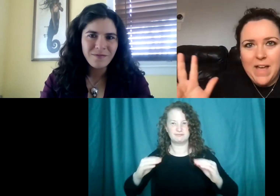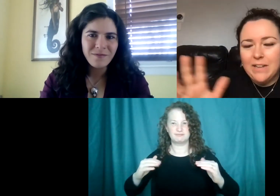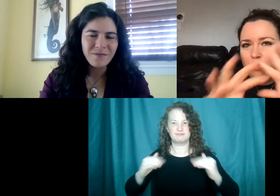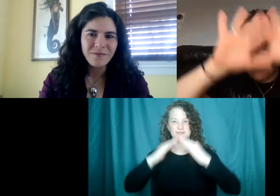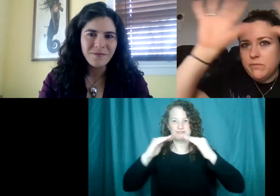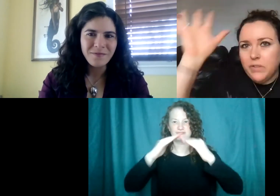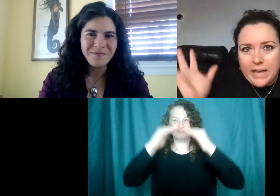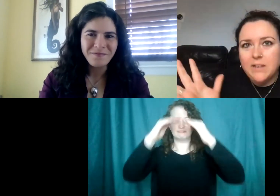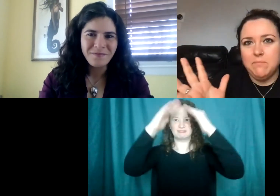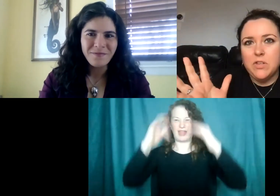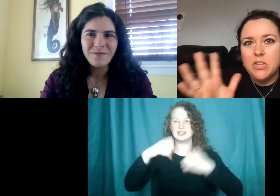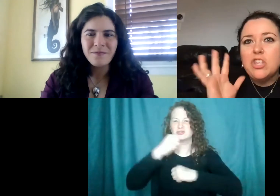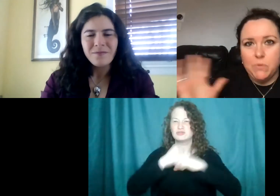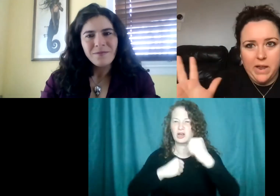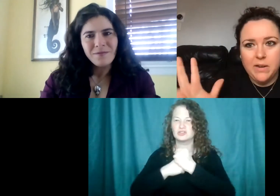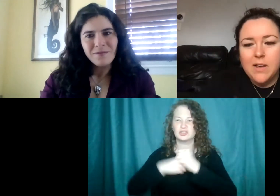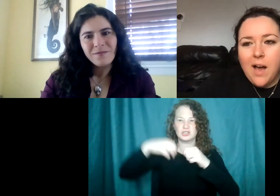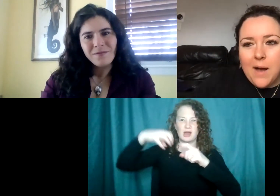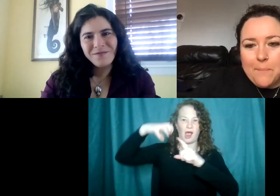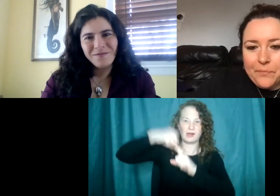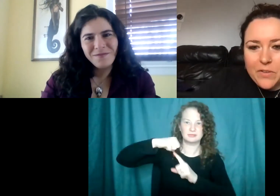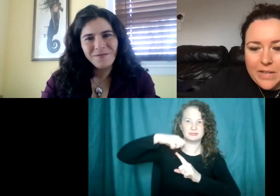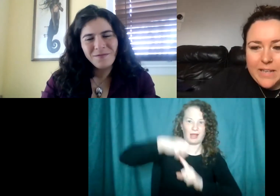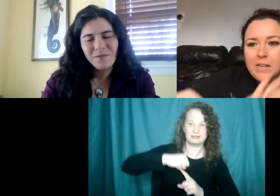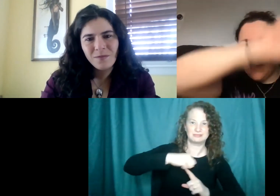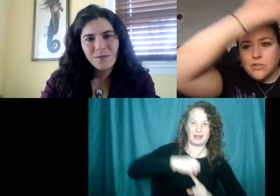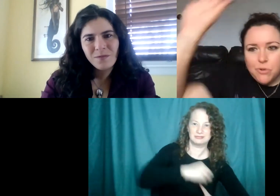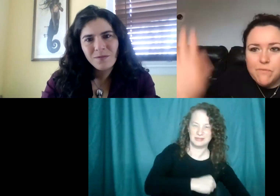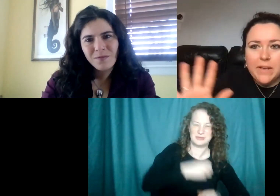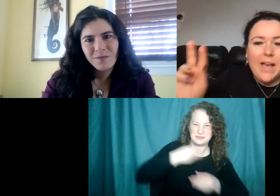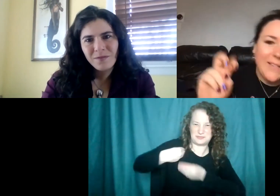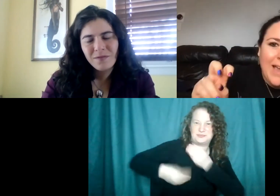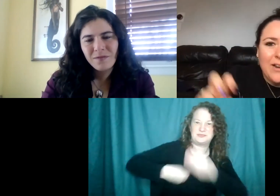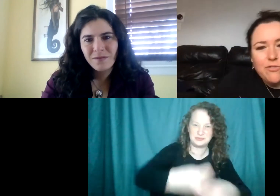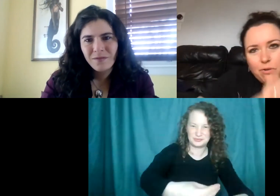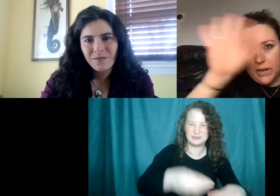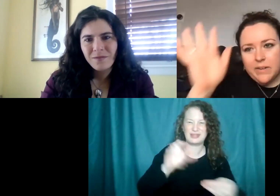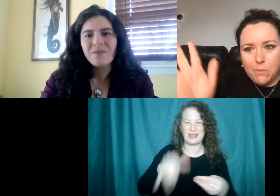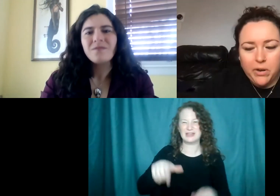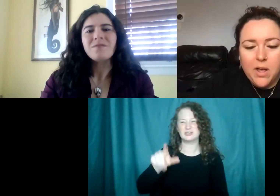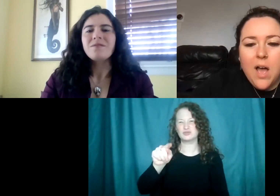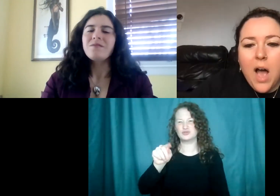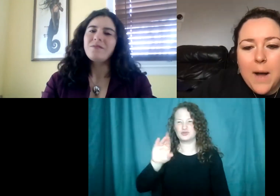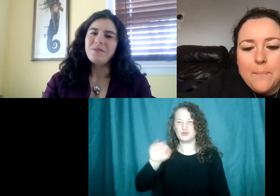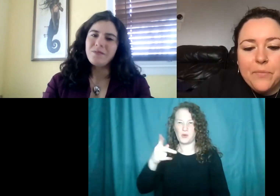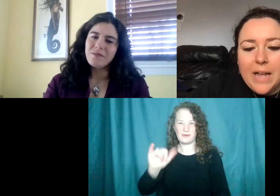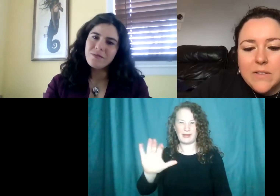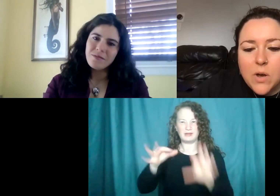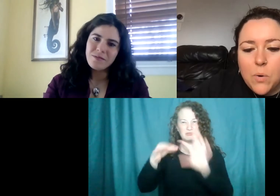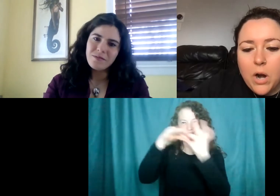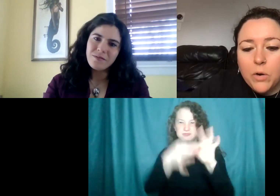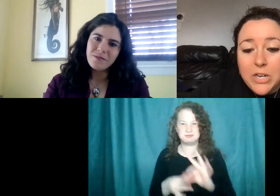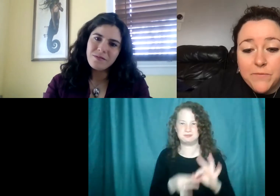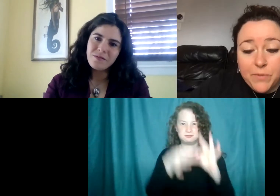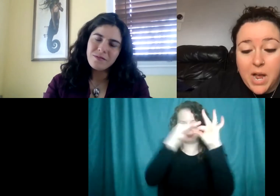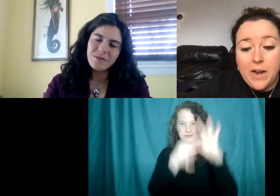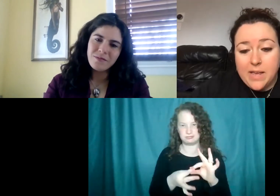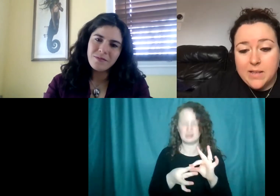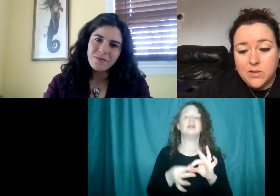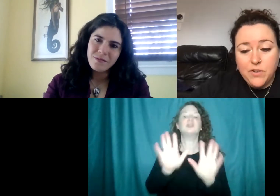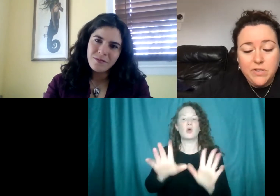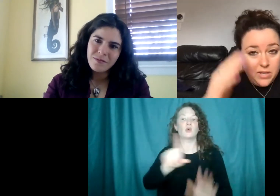and that sort of like unit. So that's like a trophic cascade, a trophic network. And so our question